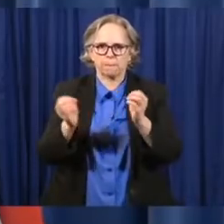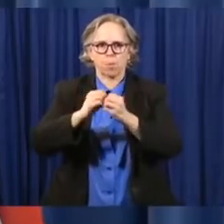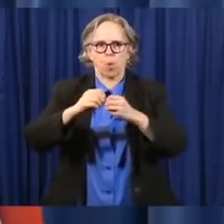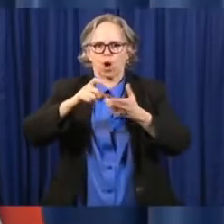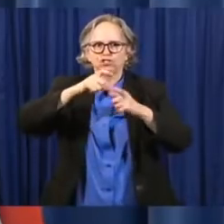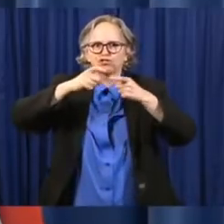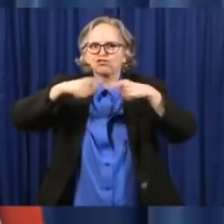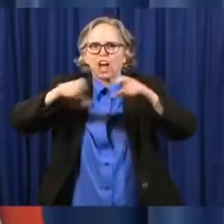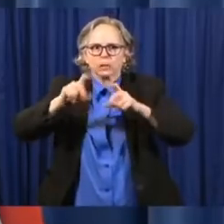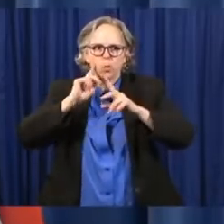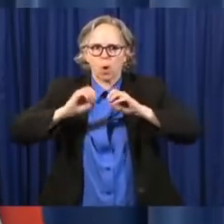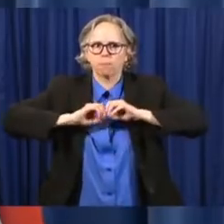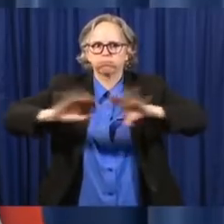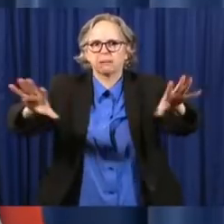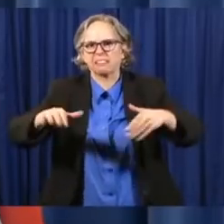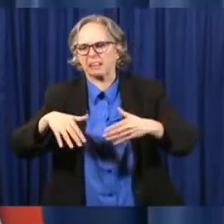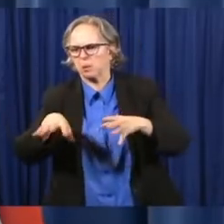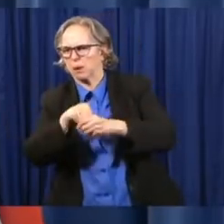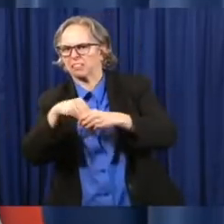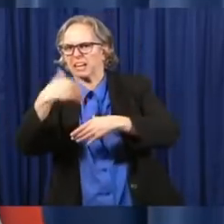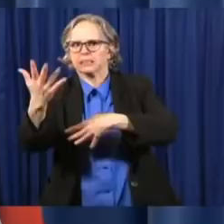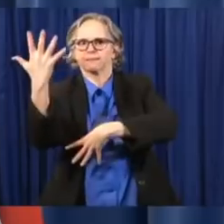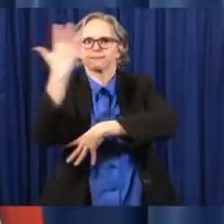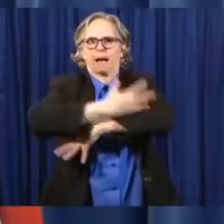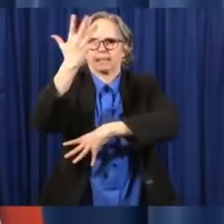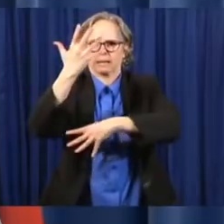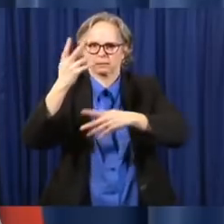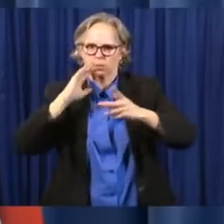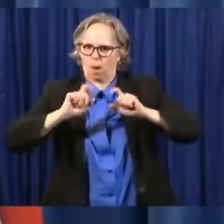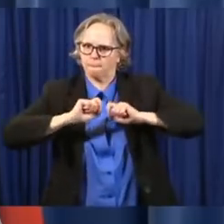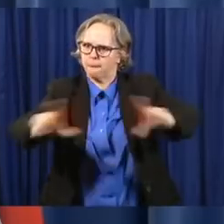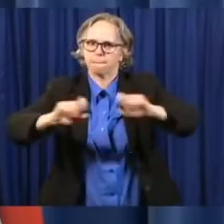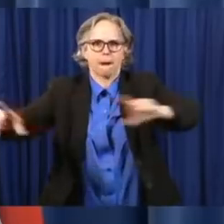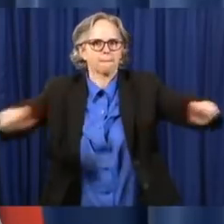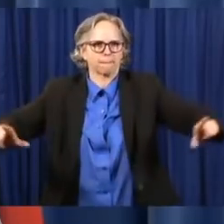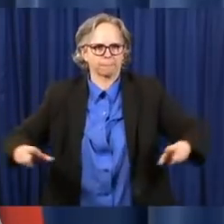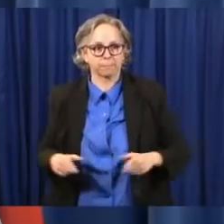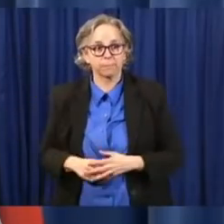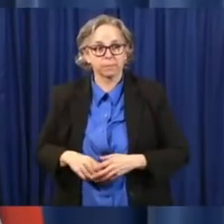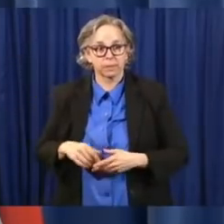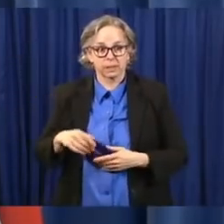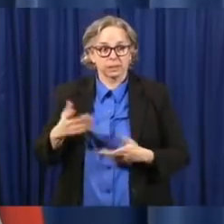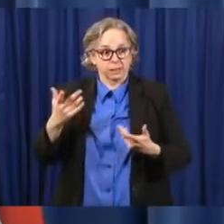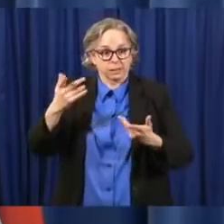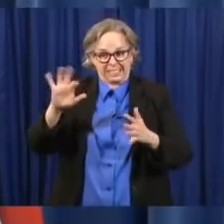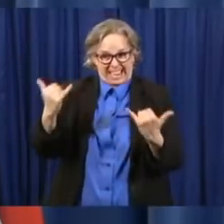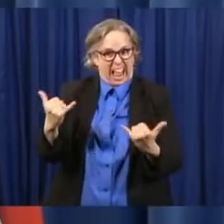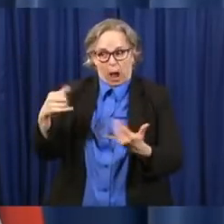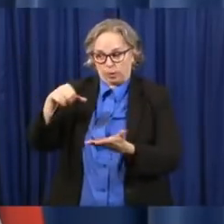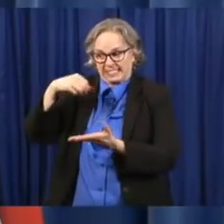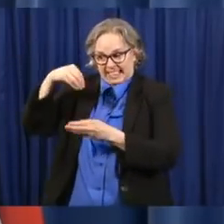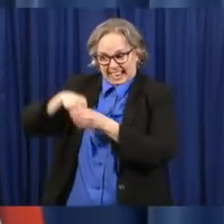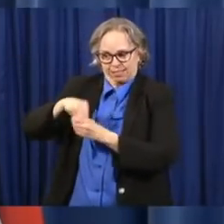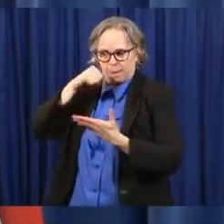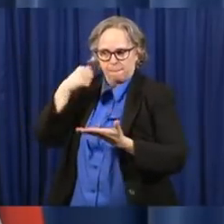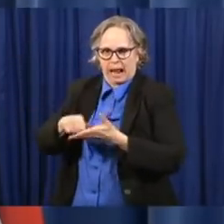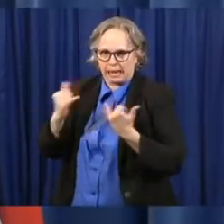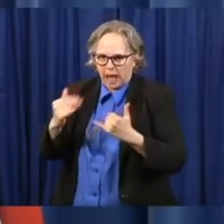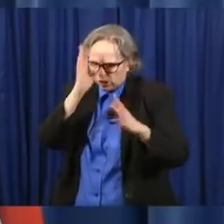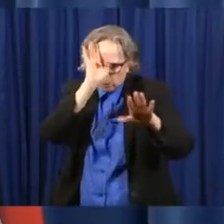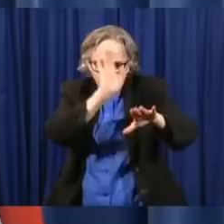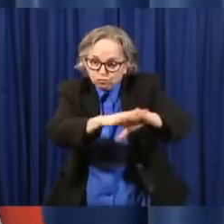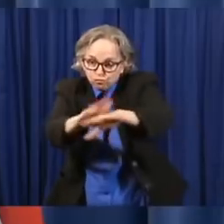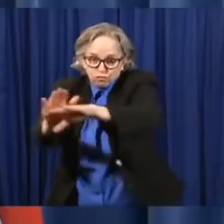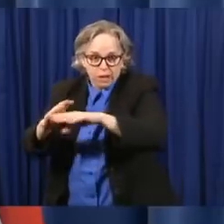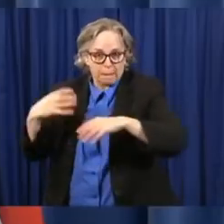be sure that you make sure that you get your mail. The check is in the mail. This dividend equals approximately 100% of